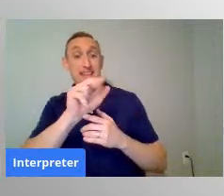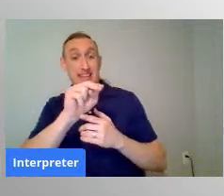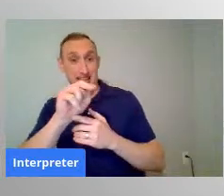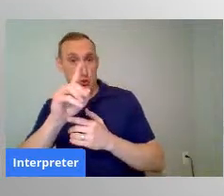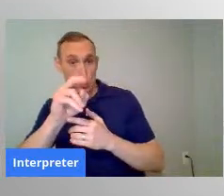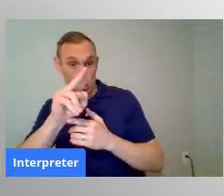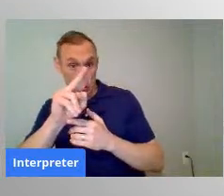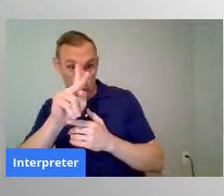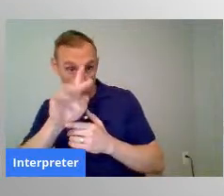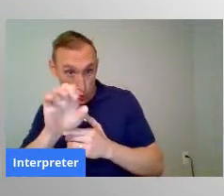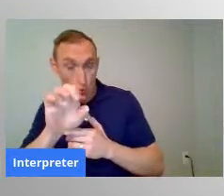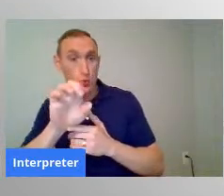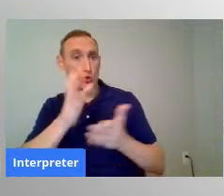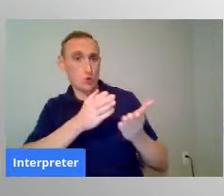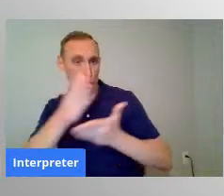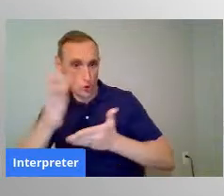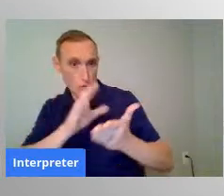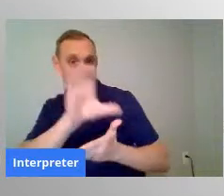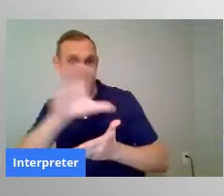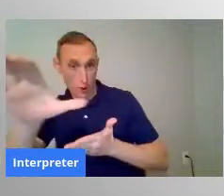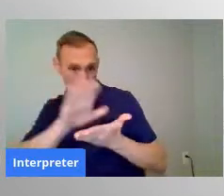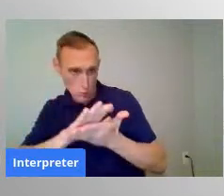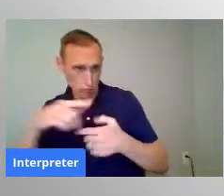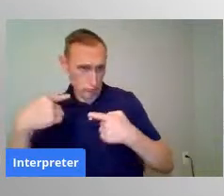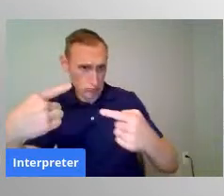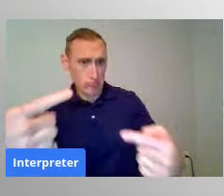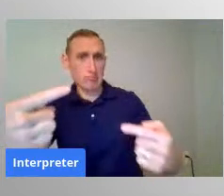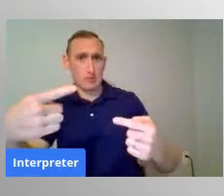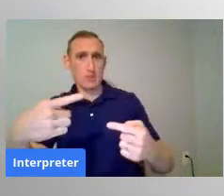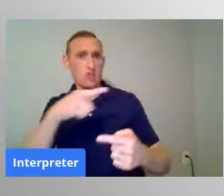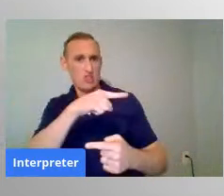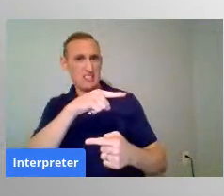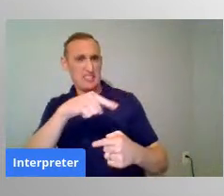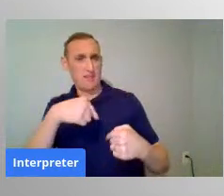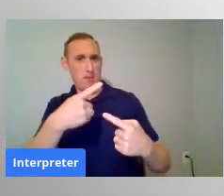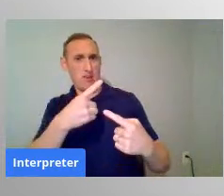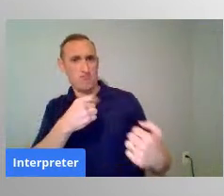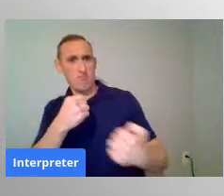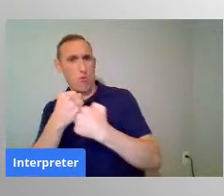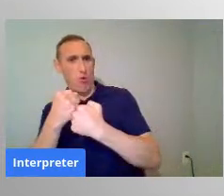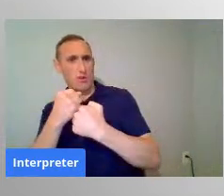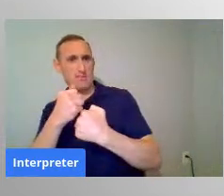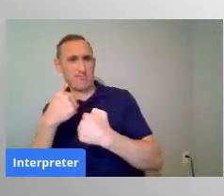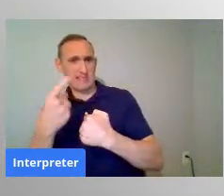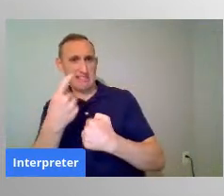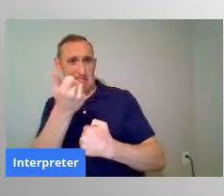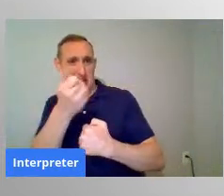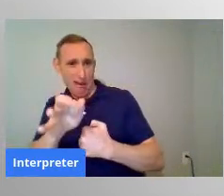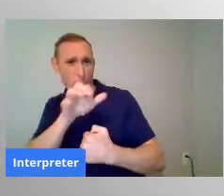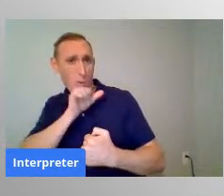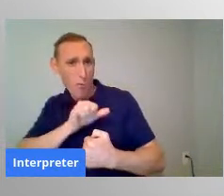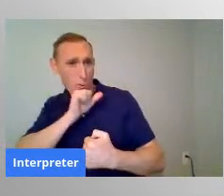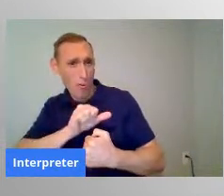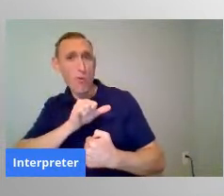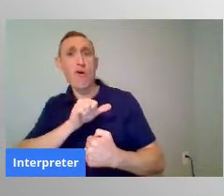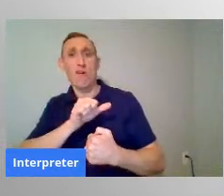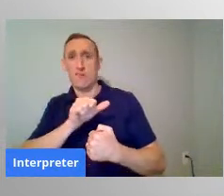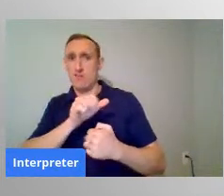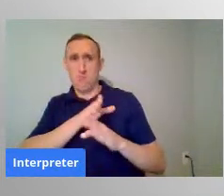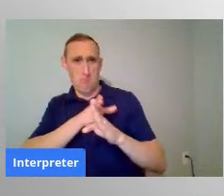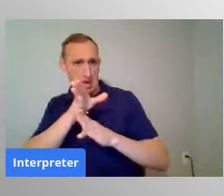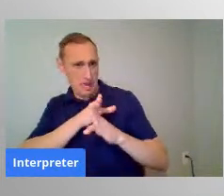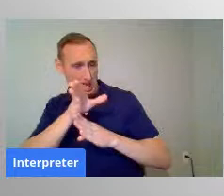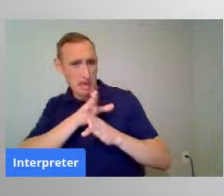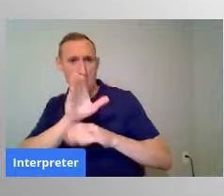Ms. Duke has worked with Clark County. She tells us frequently since she was 19 years old. This has been her main place of employment